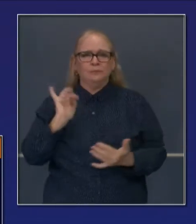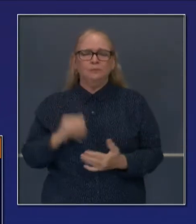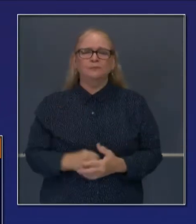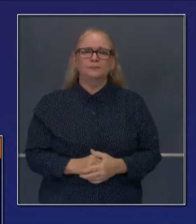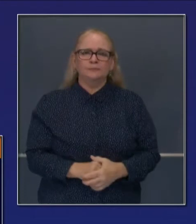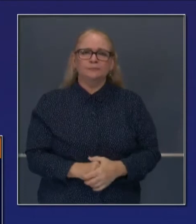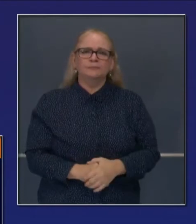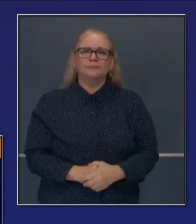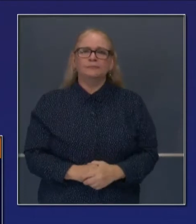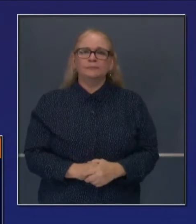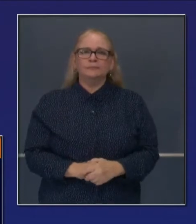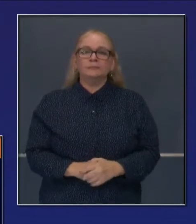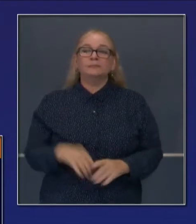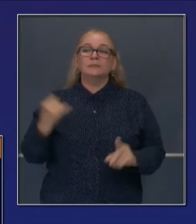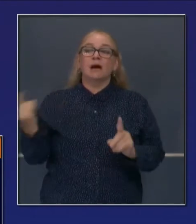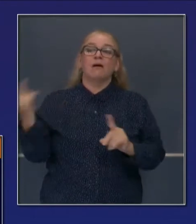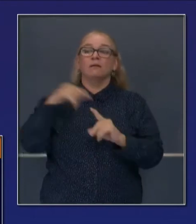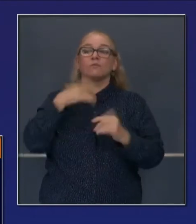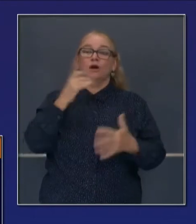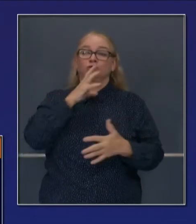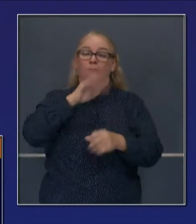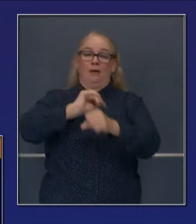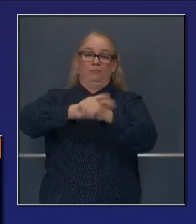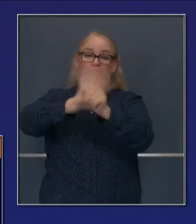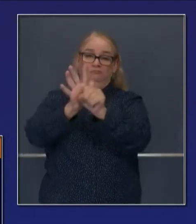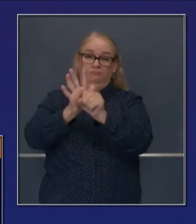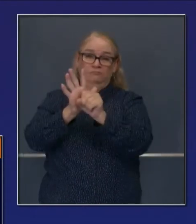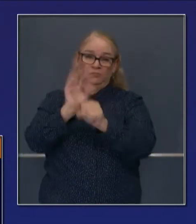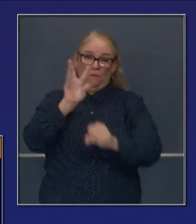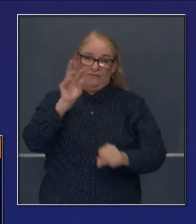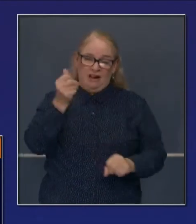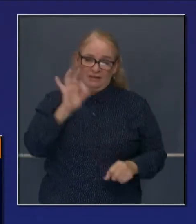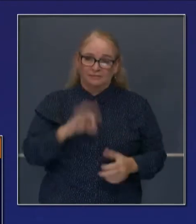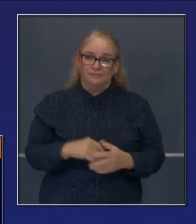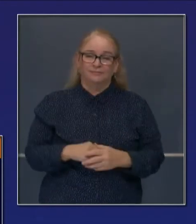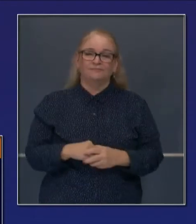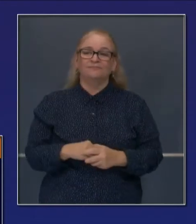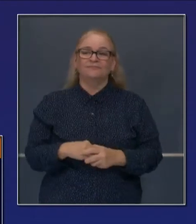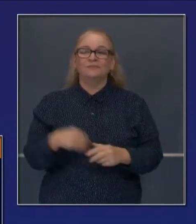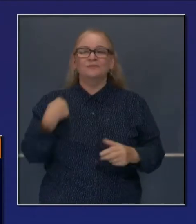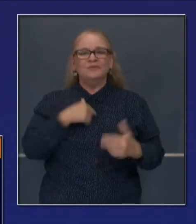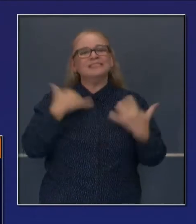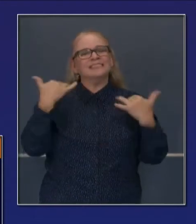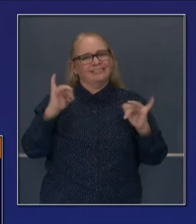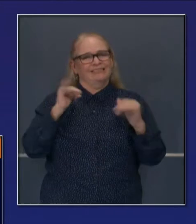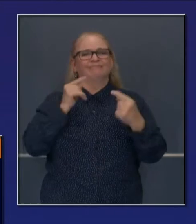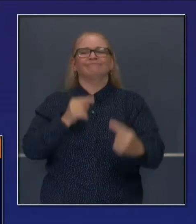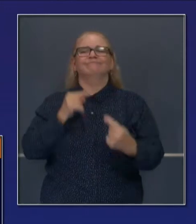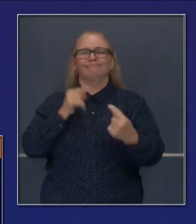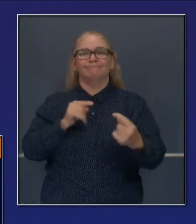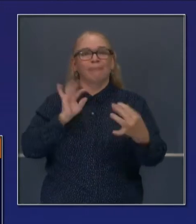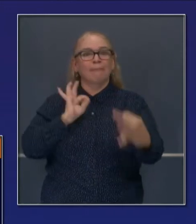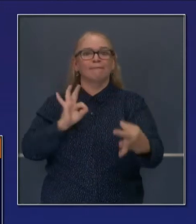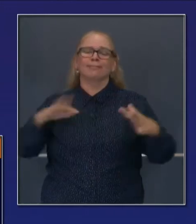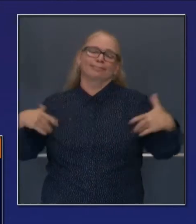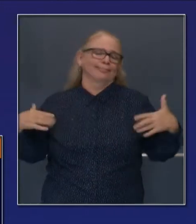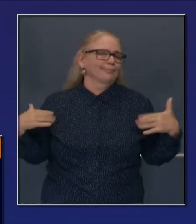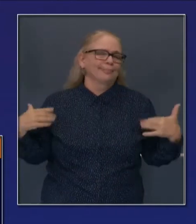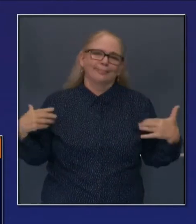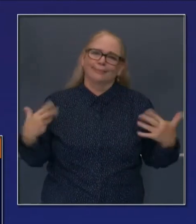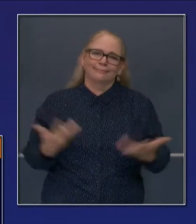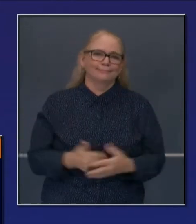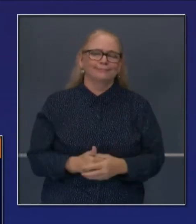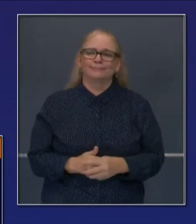do on COVID-19 transmission and rates of this pandemic and disease. As